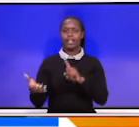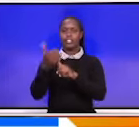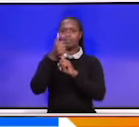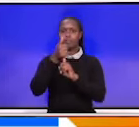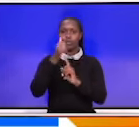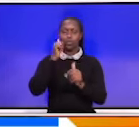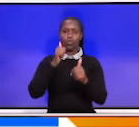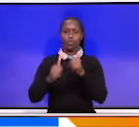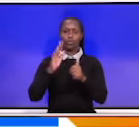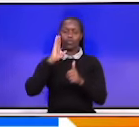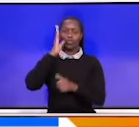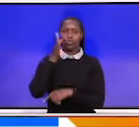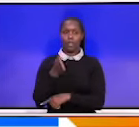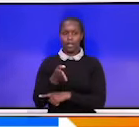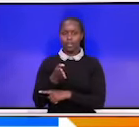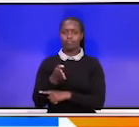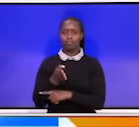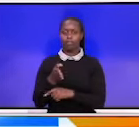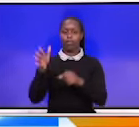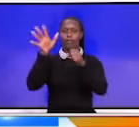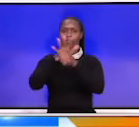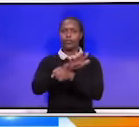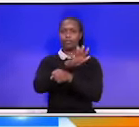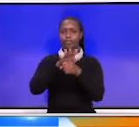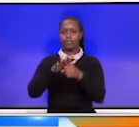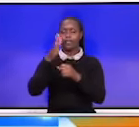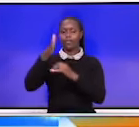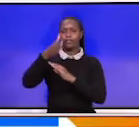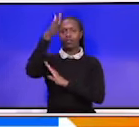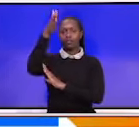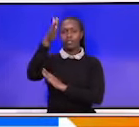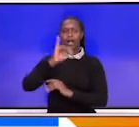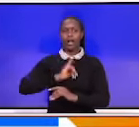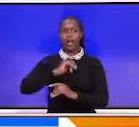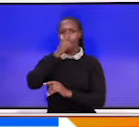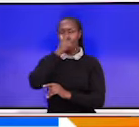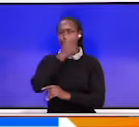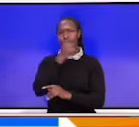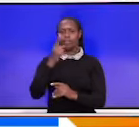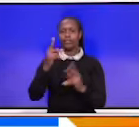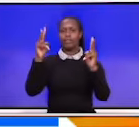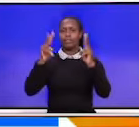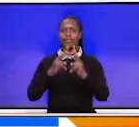will accomplish in the future. I wish you